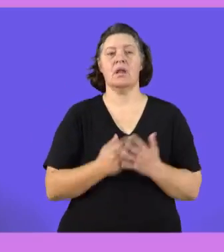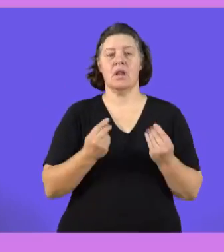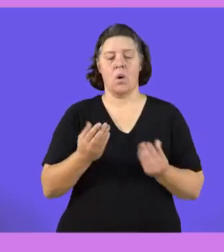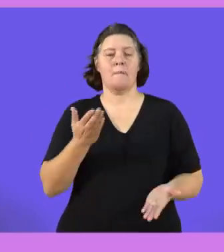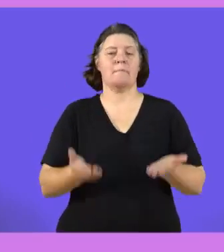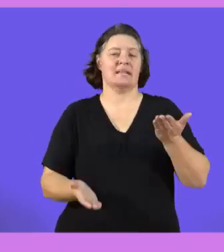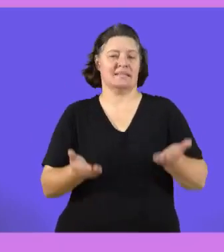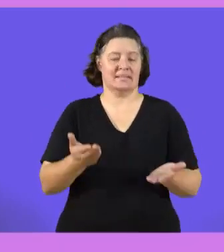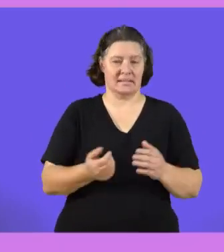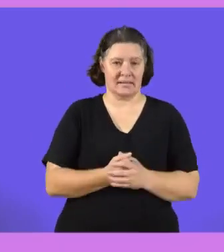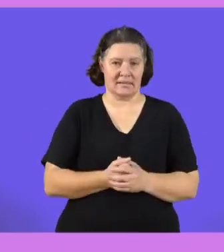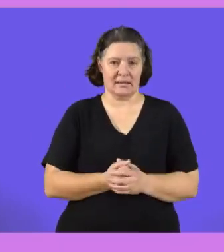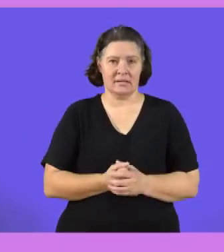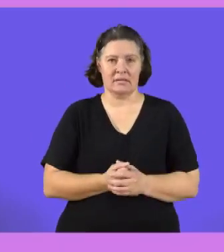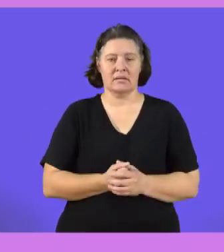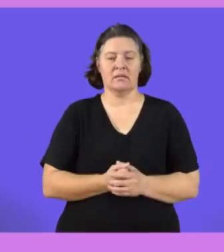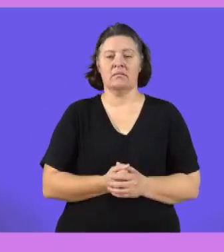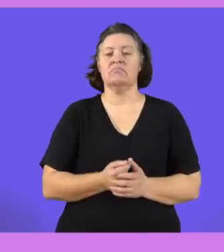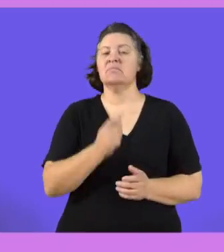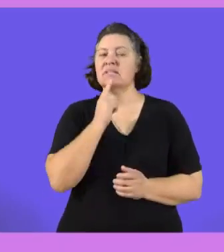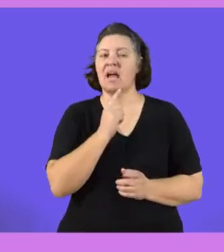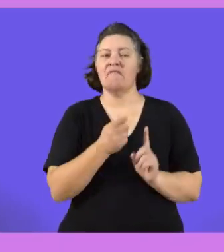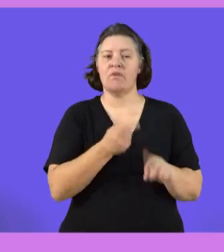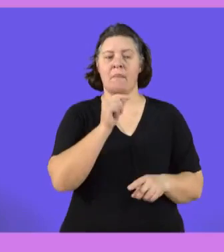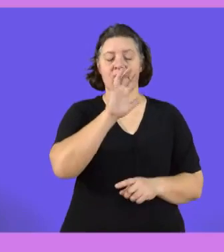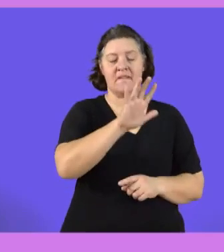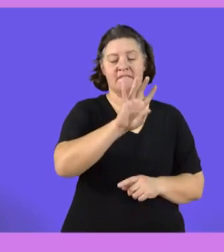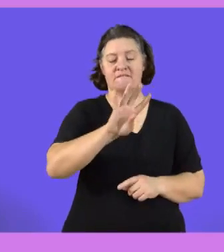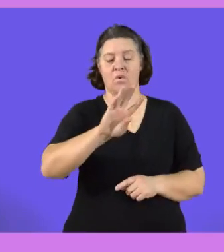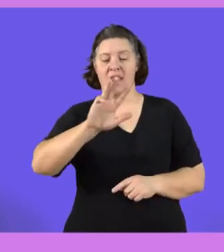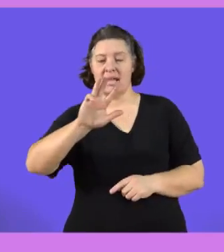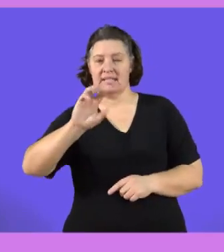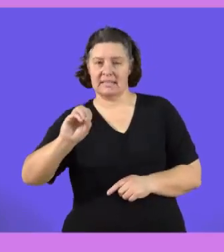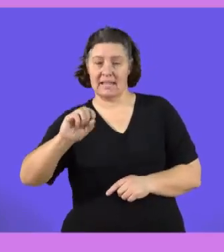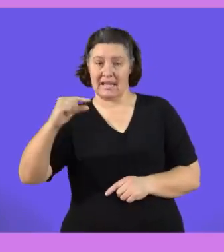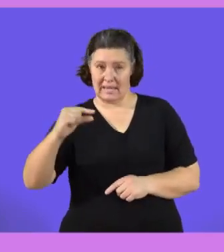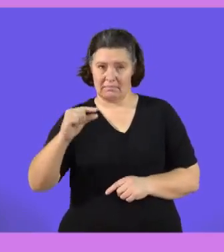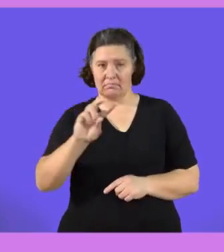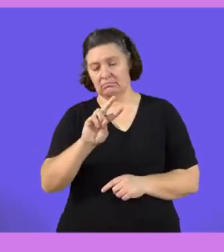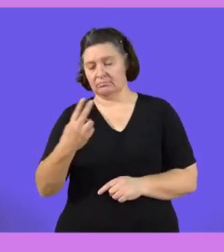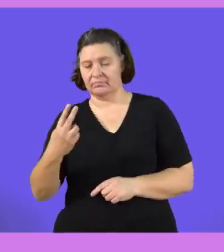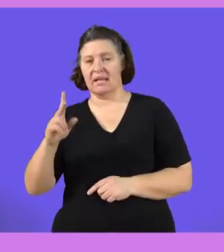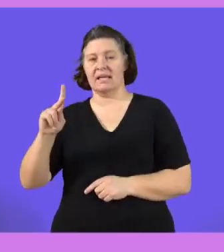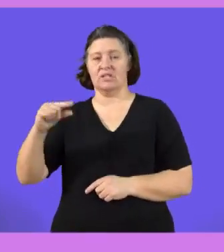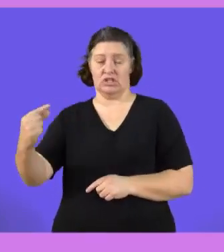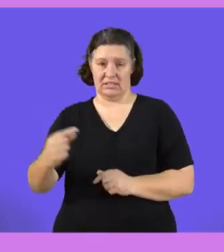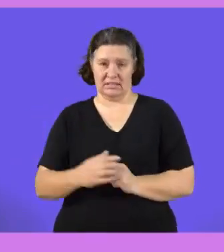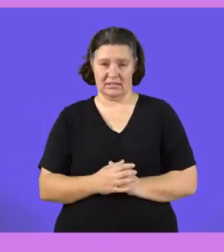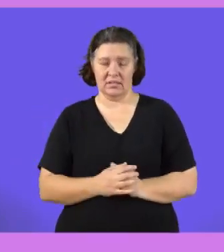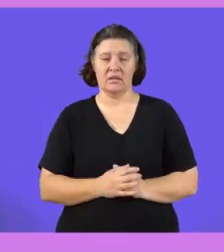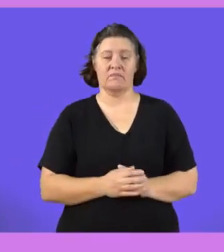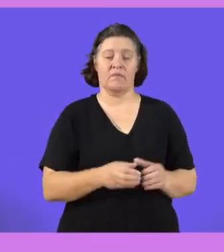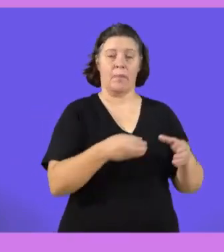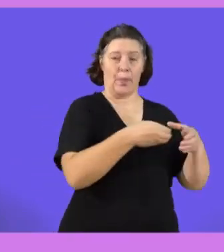at mass, right? So we are looking at weight. I'm saying convert 5,490 grams to